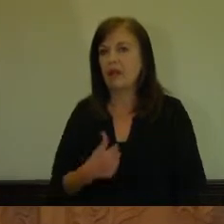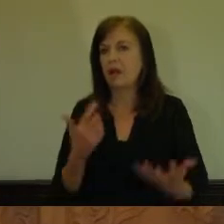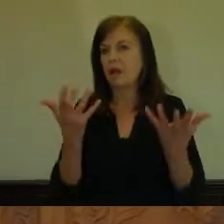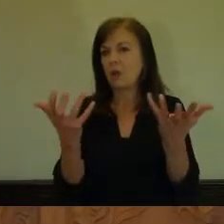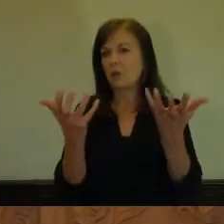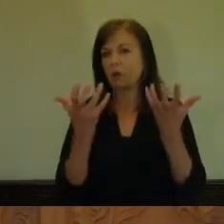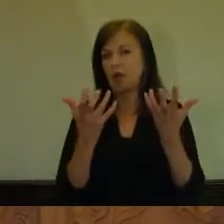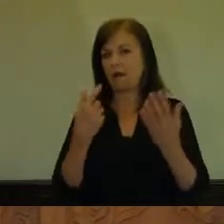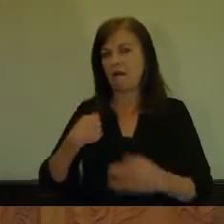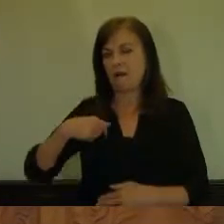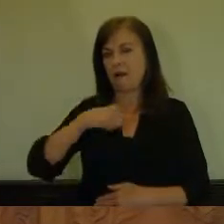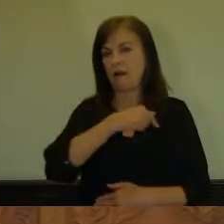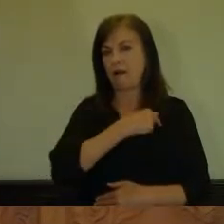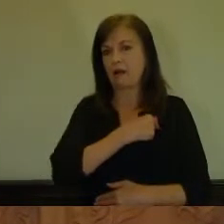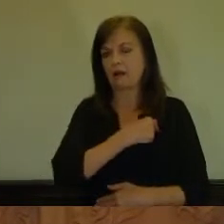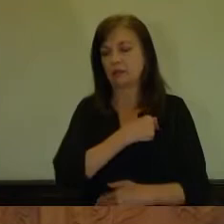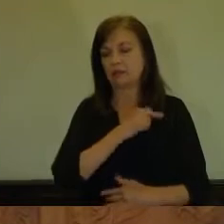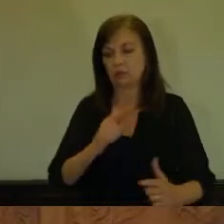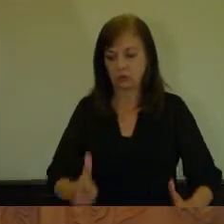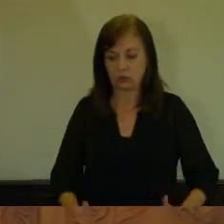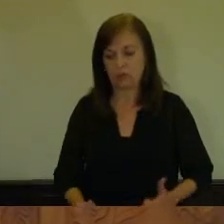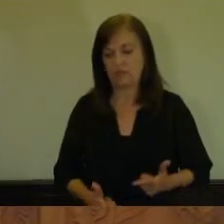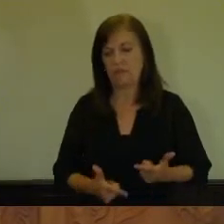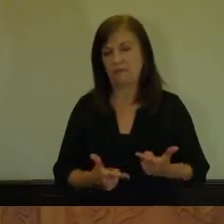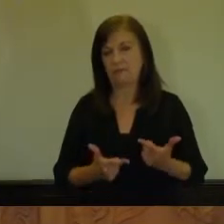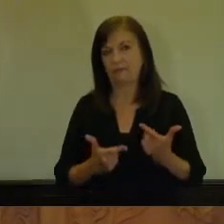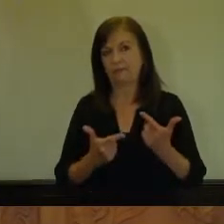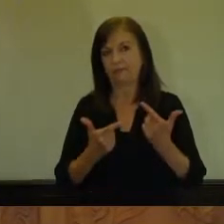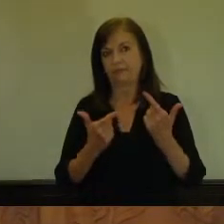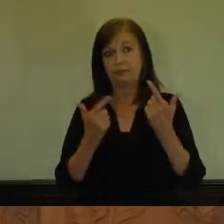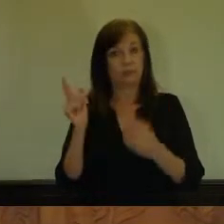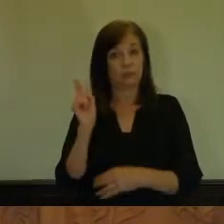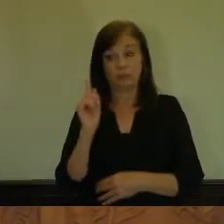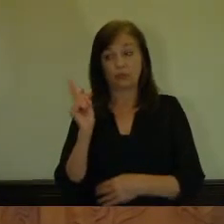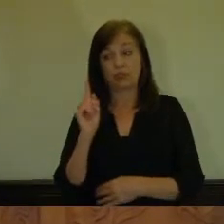I want us to live